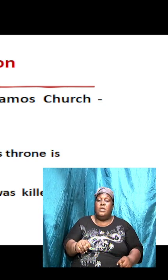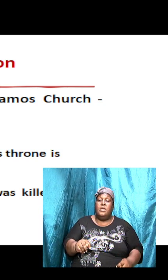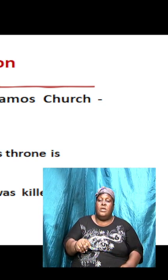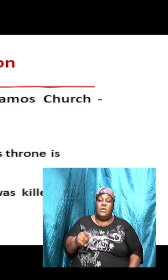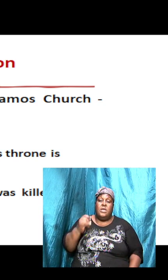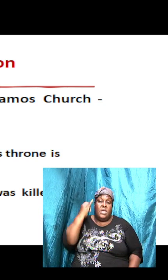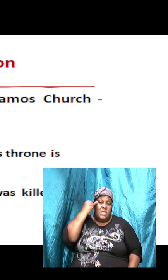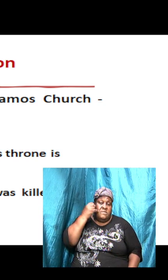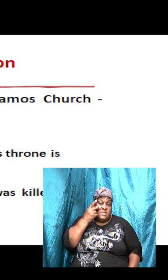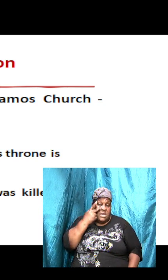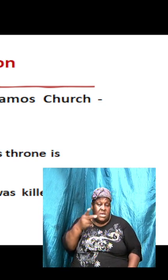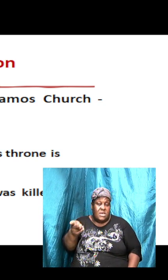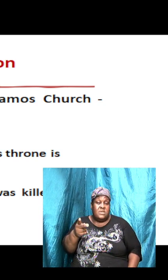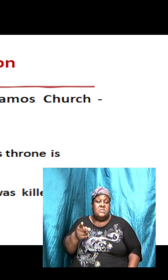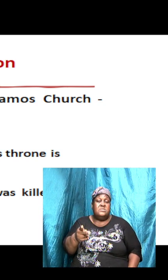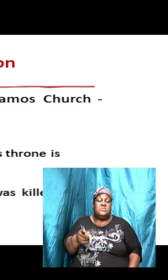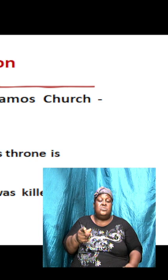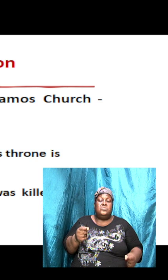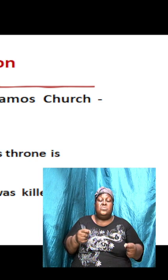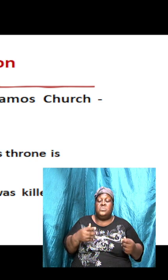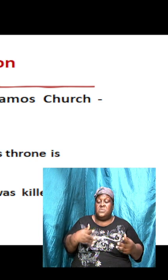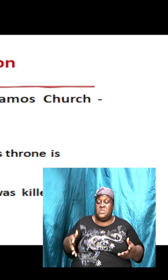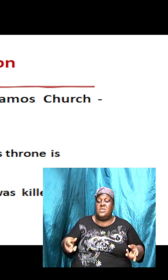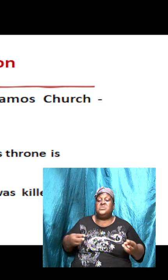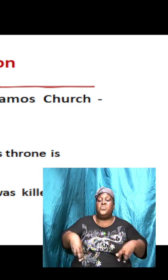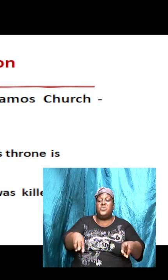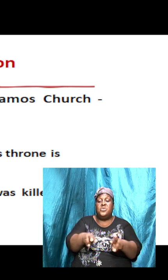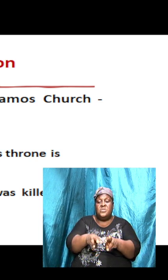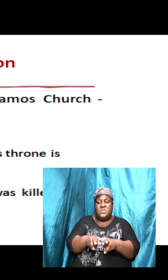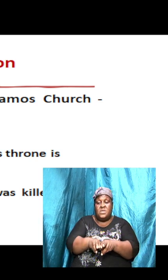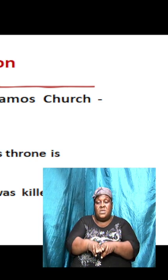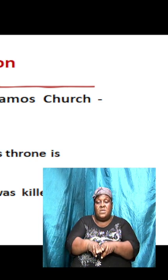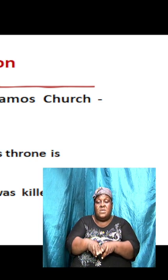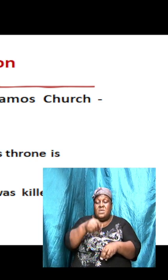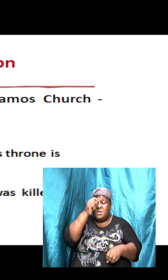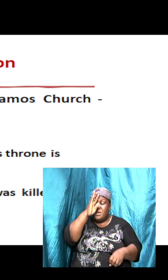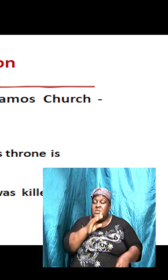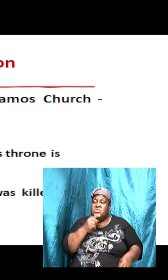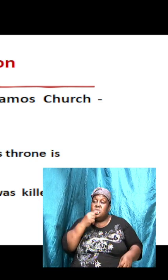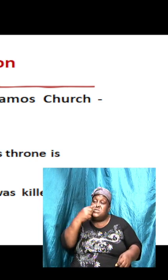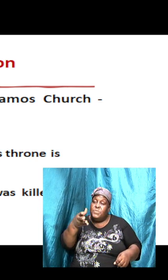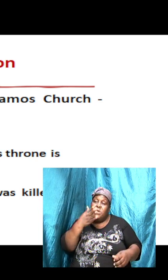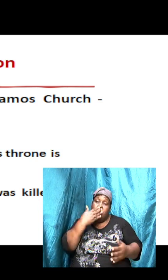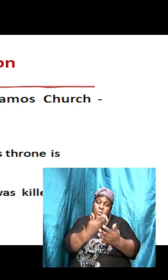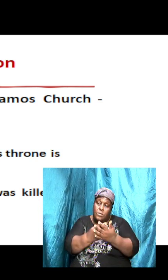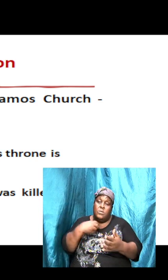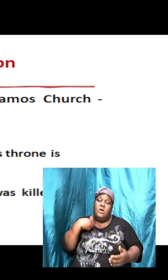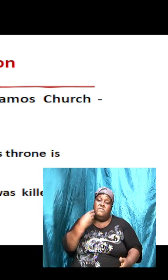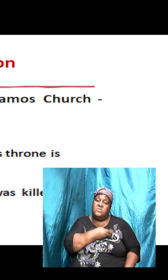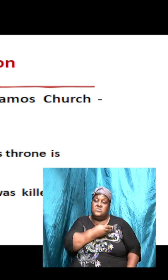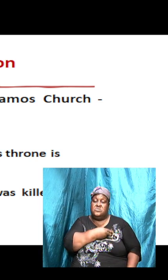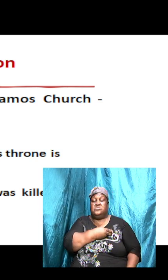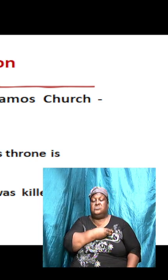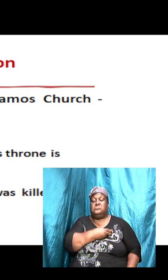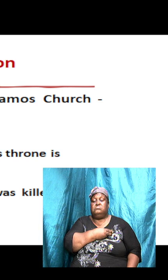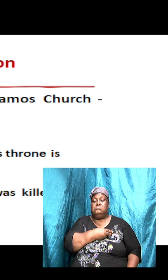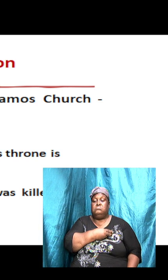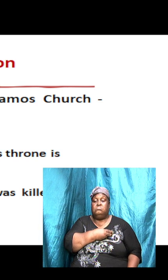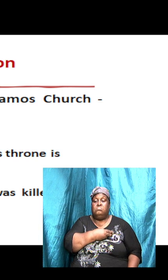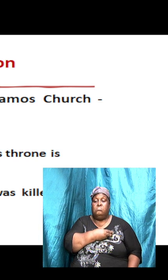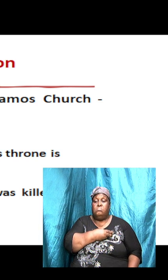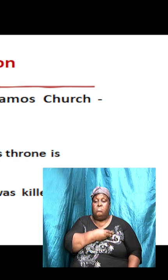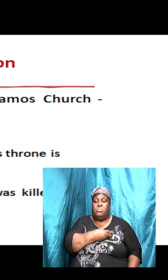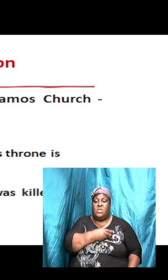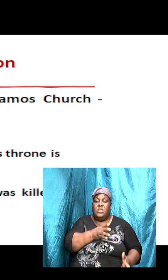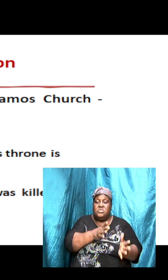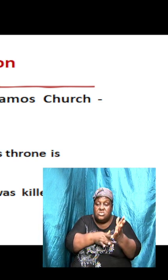doing some things worthy of commendation, he is going to commend. And he did just that. Amen. To the